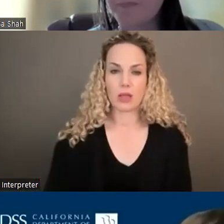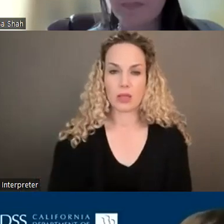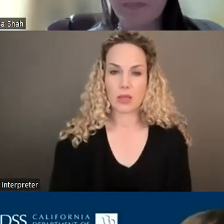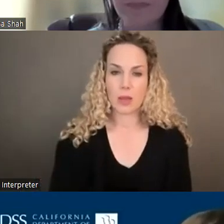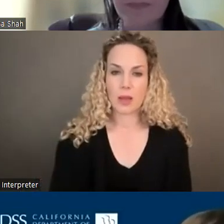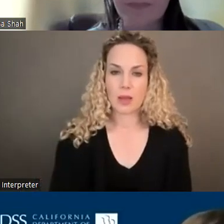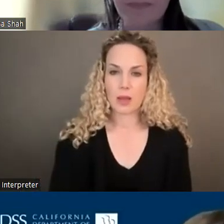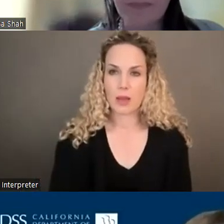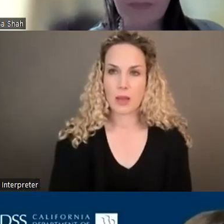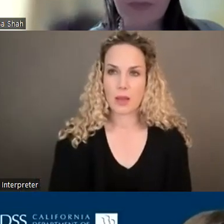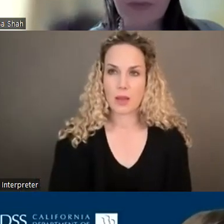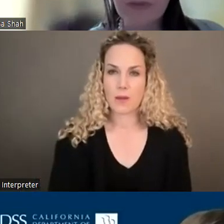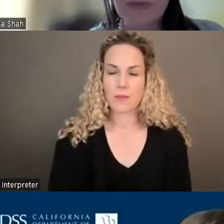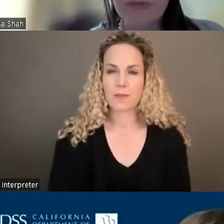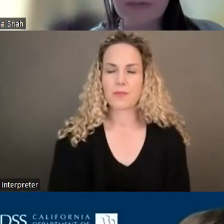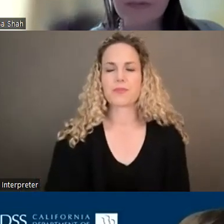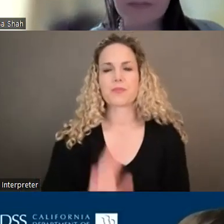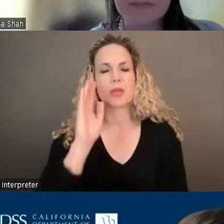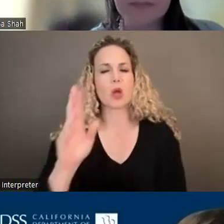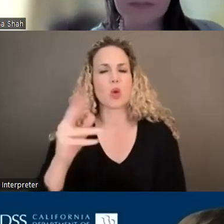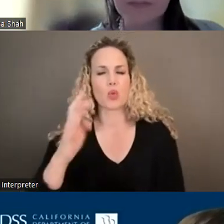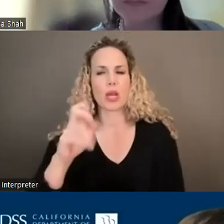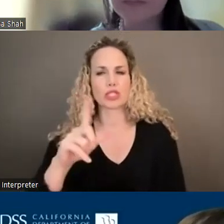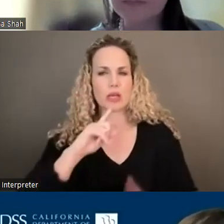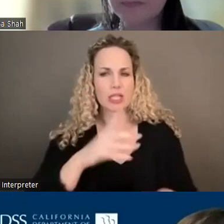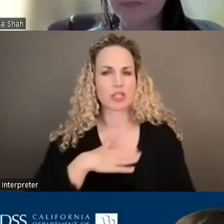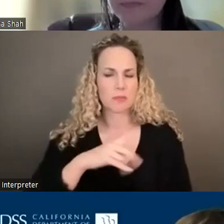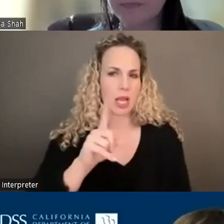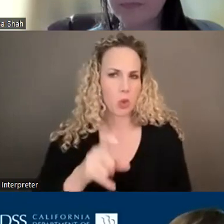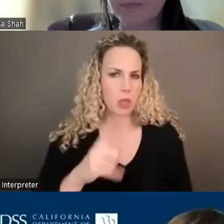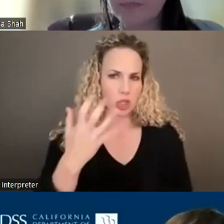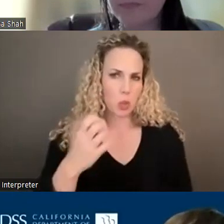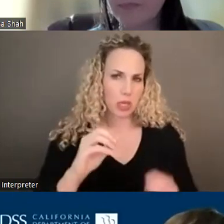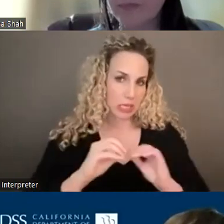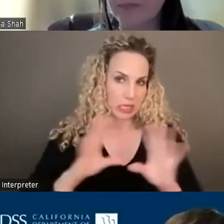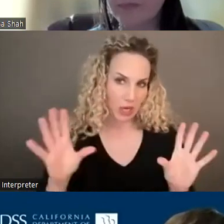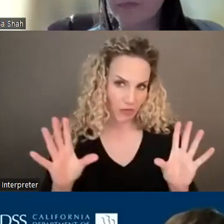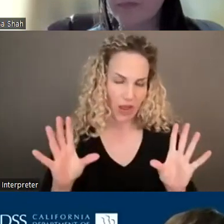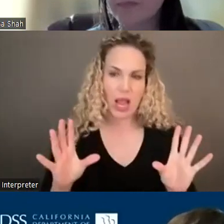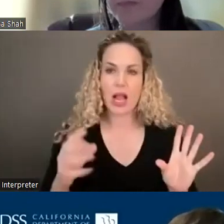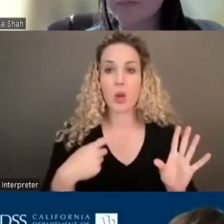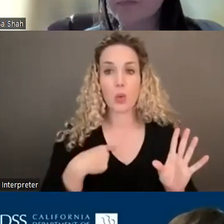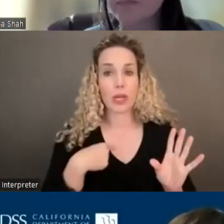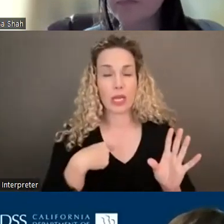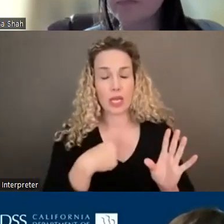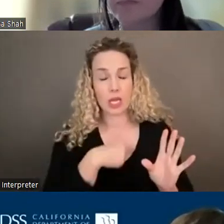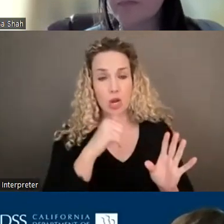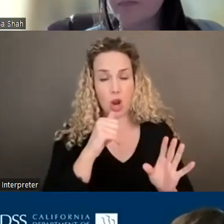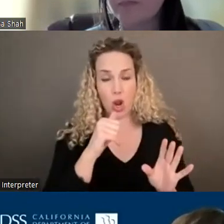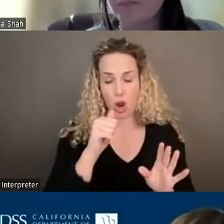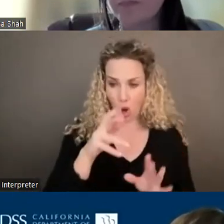Hi, thank you. Rachel answered my question, but I just want to clarify. We are receiving